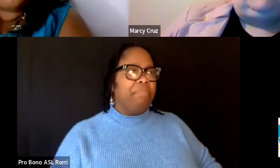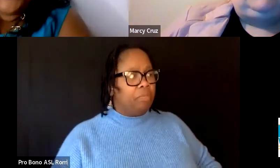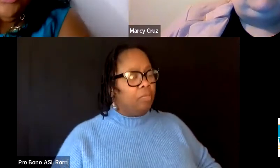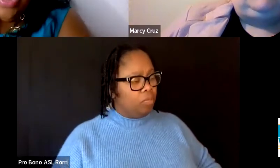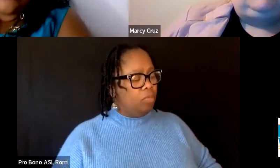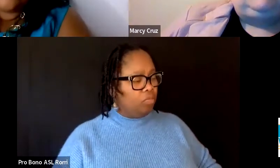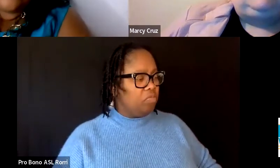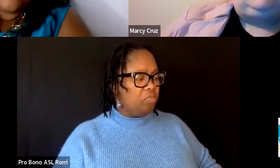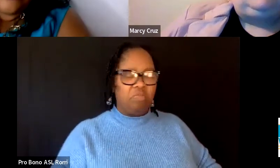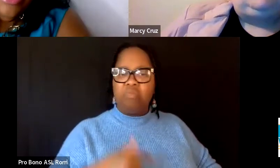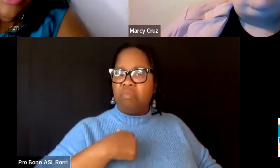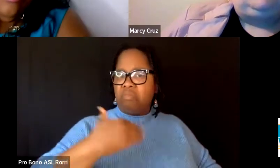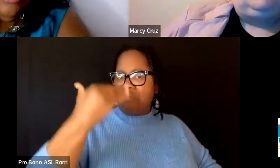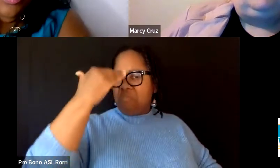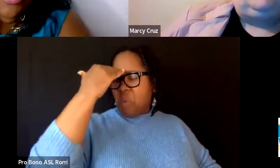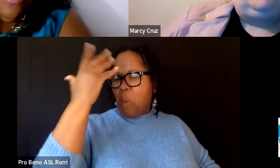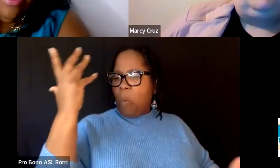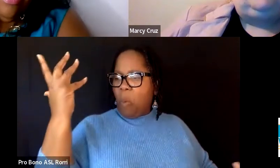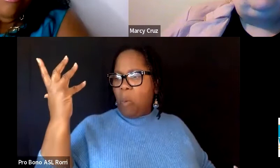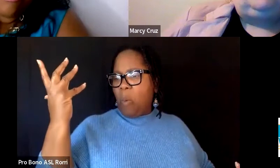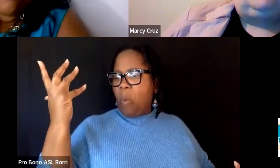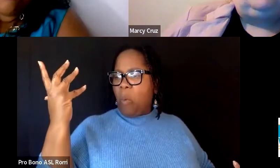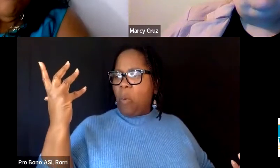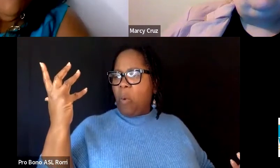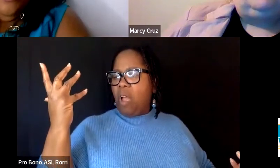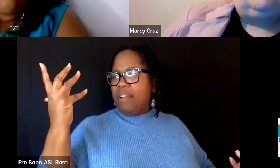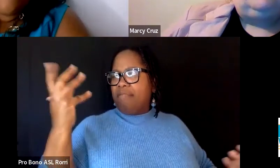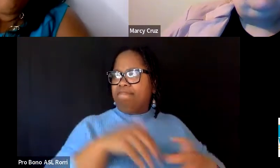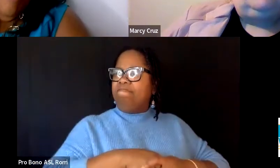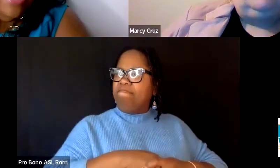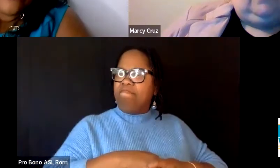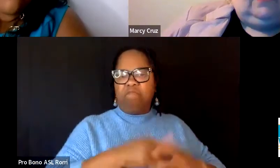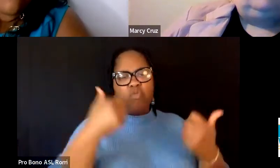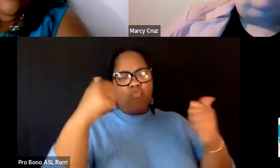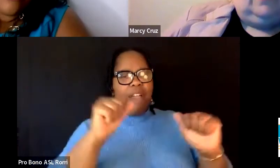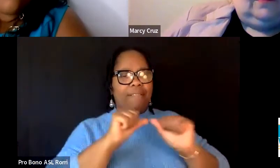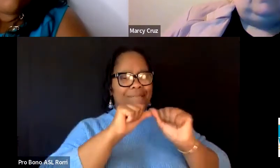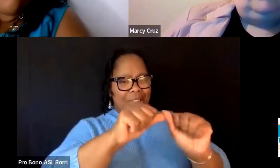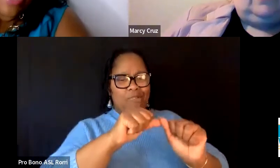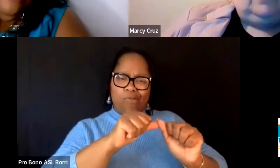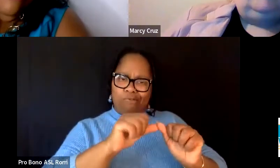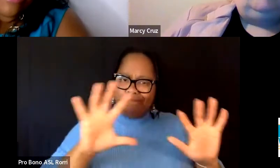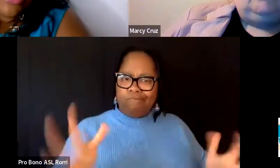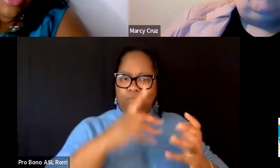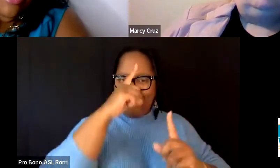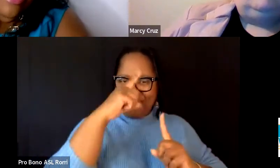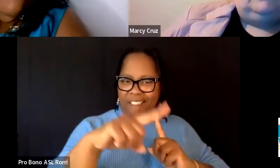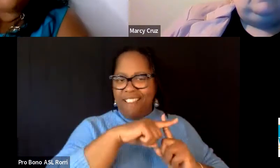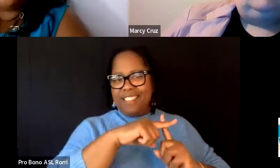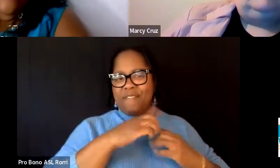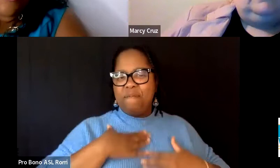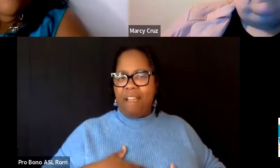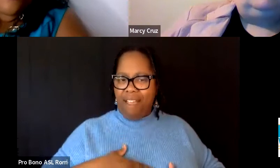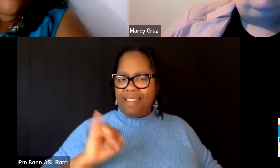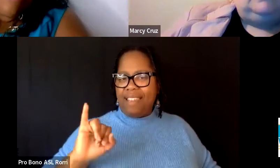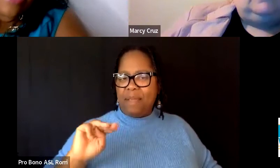I'm sure I'll continue to do promoting positive body image. What